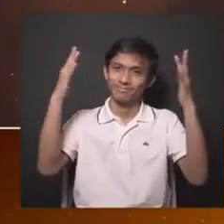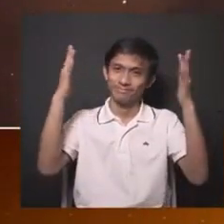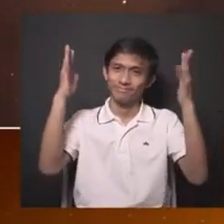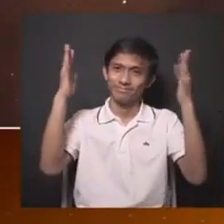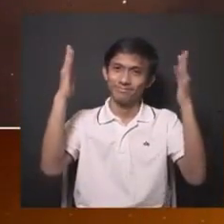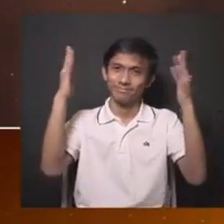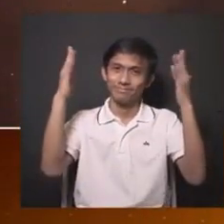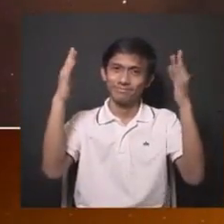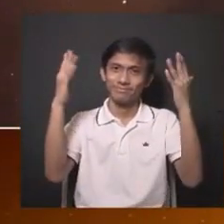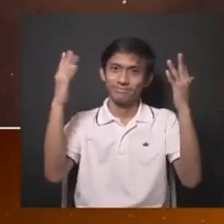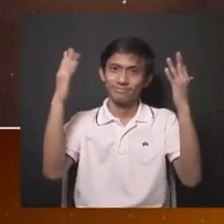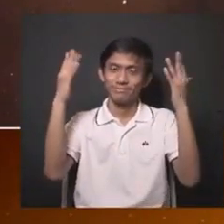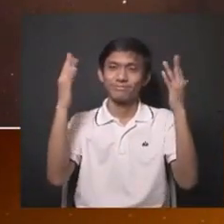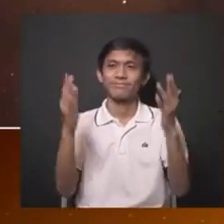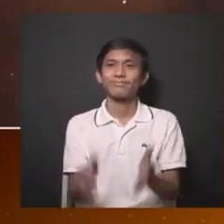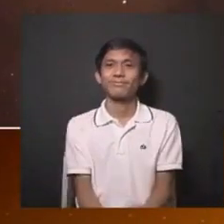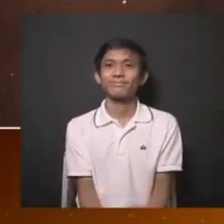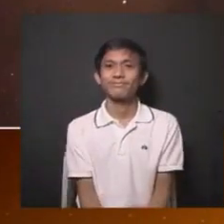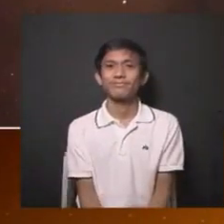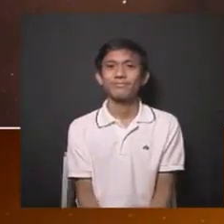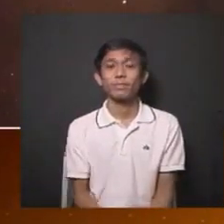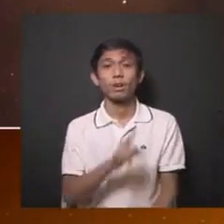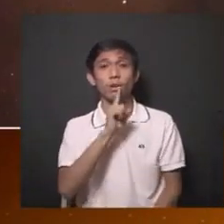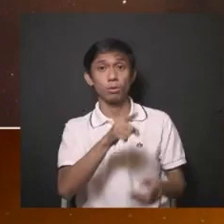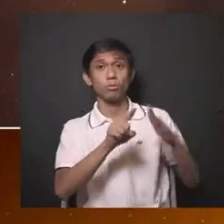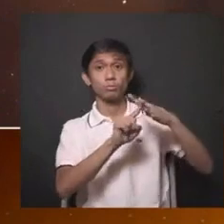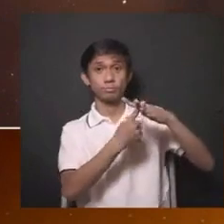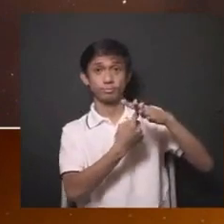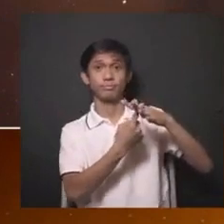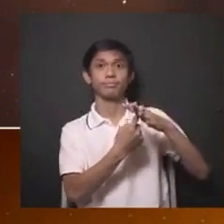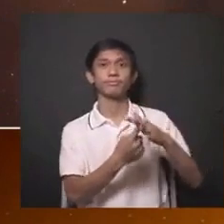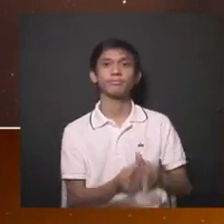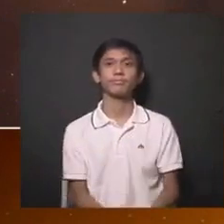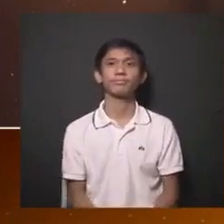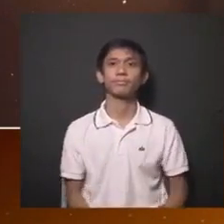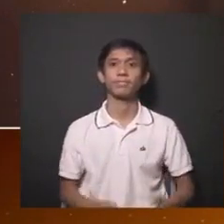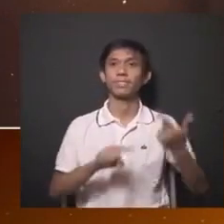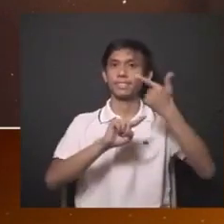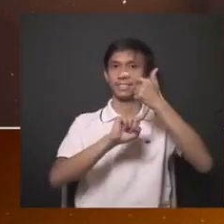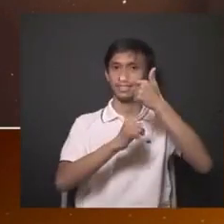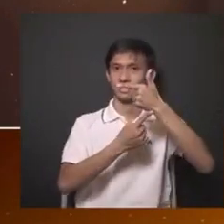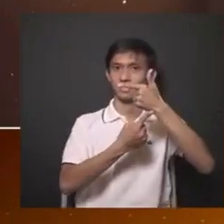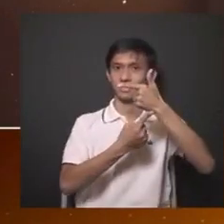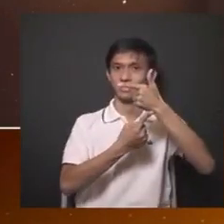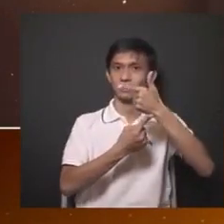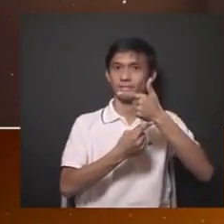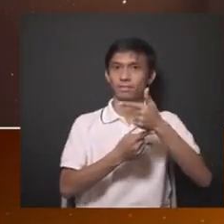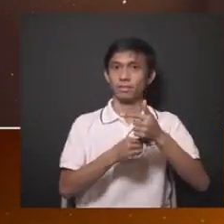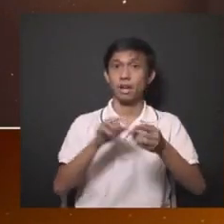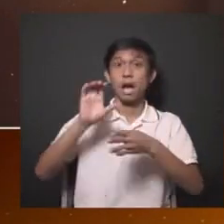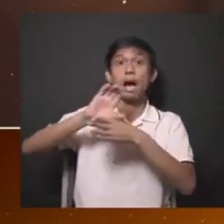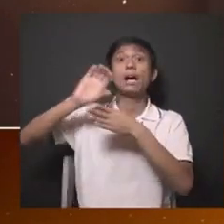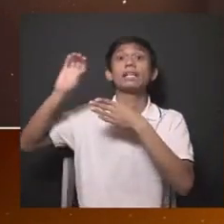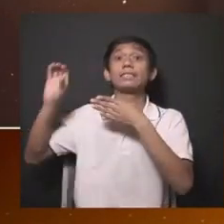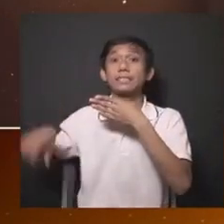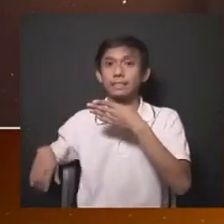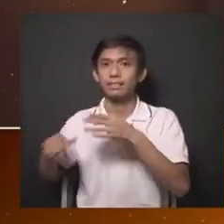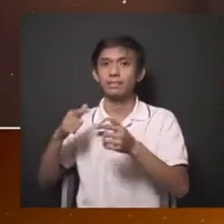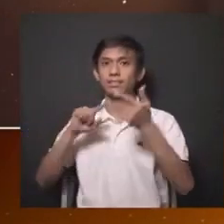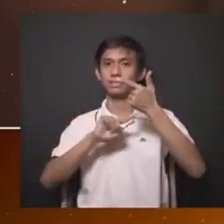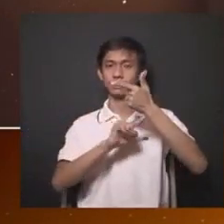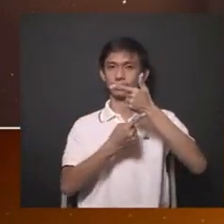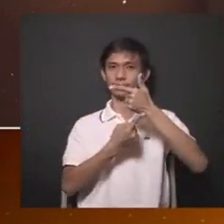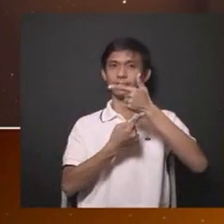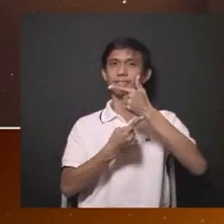The start of Genesis is the ending of Genesis. What